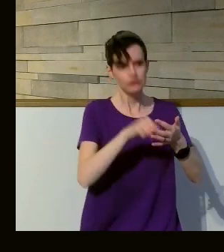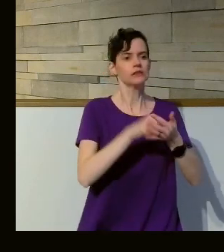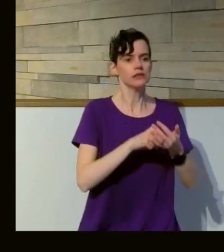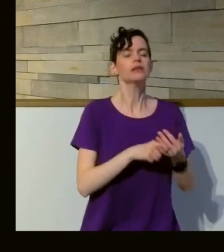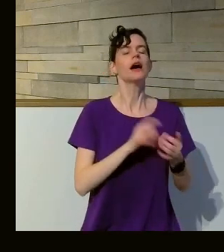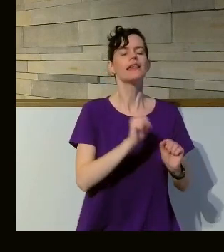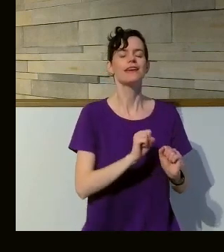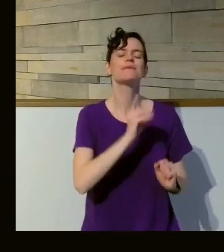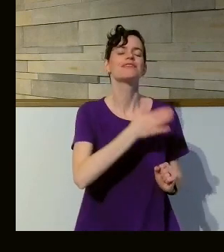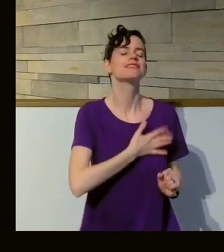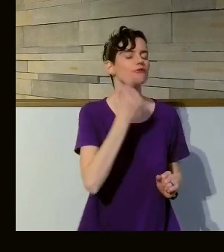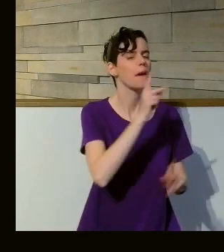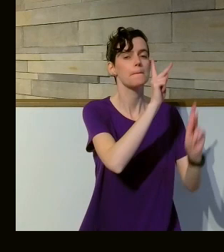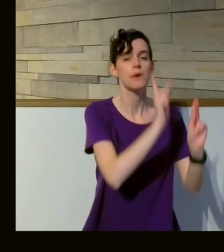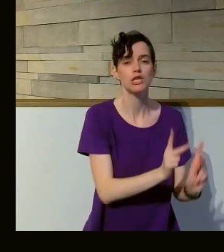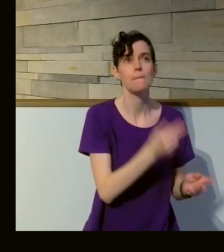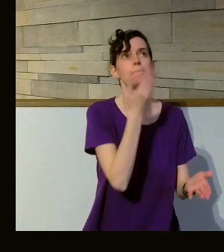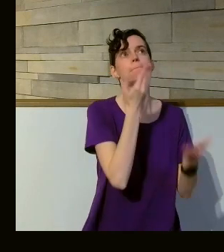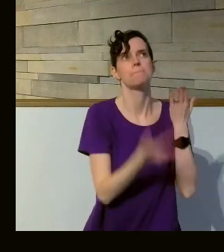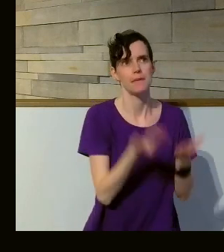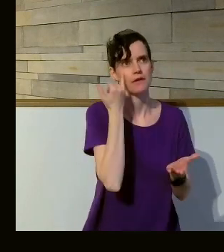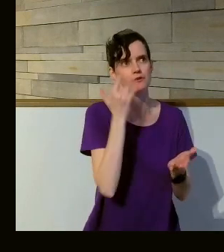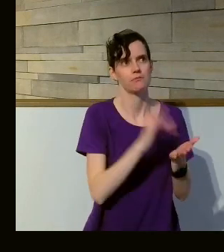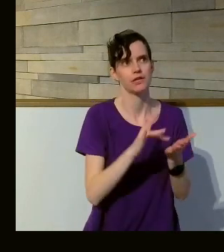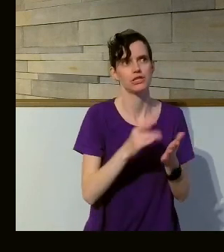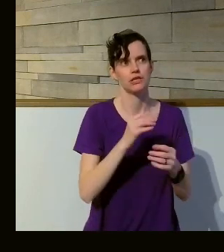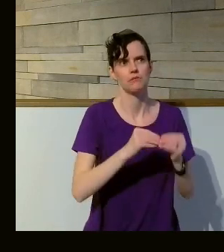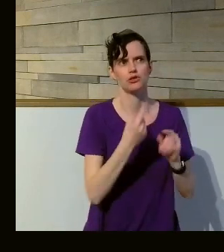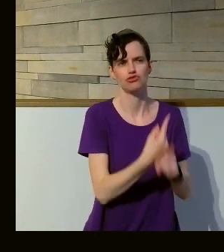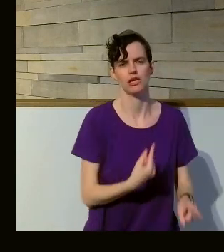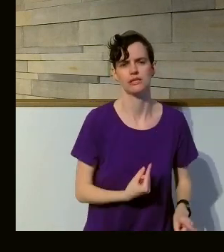can be gracious to a person, maybe, if you've punched the numbers right.